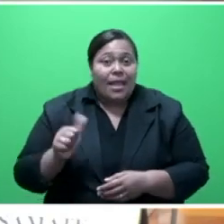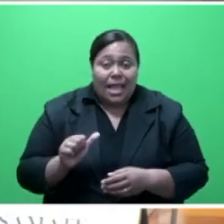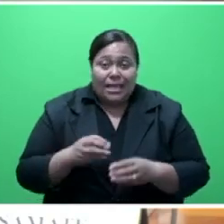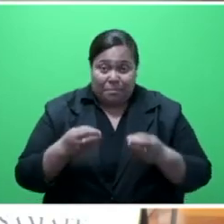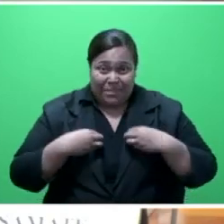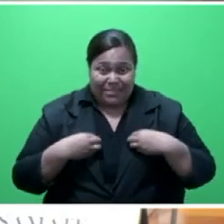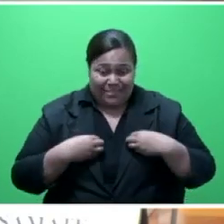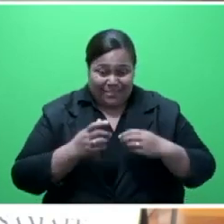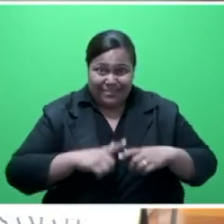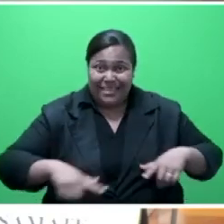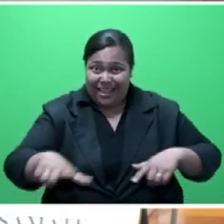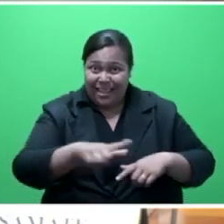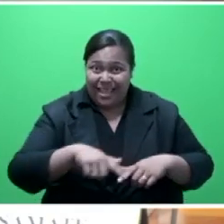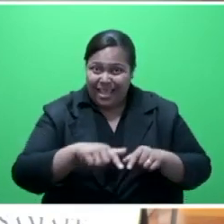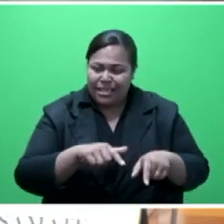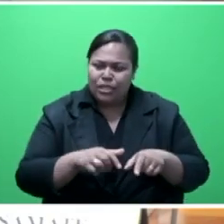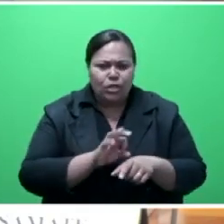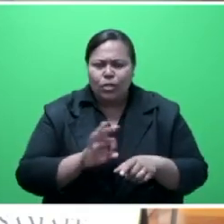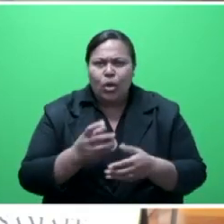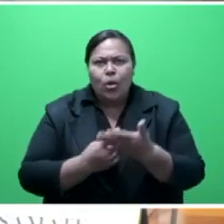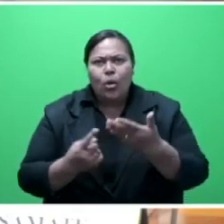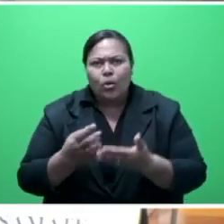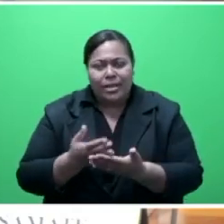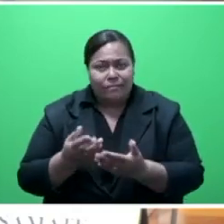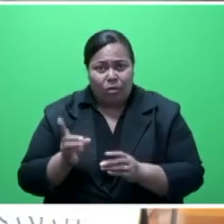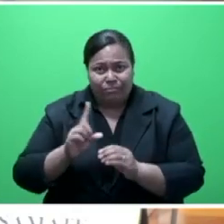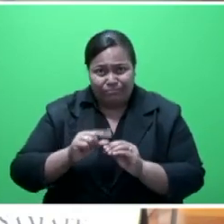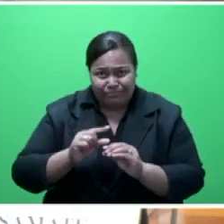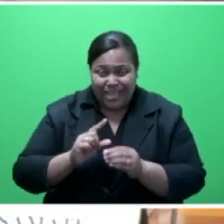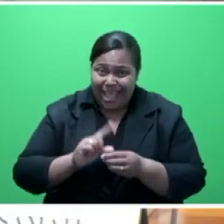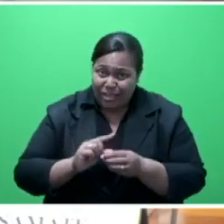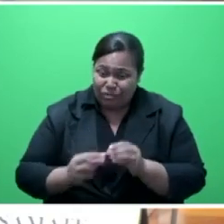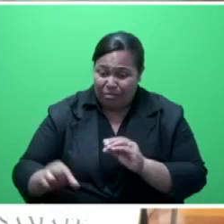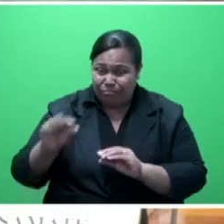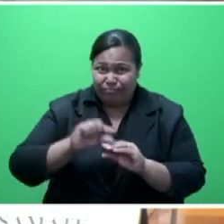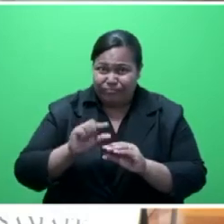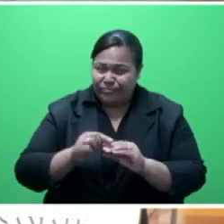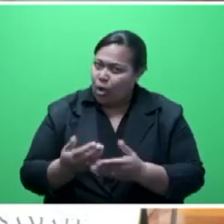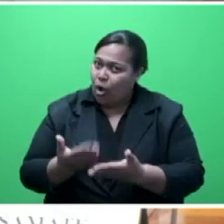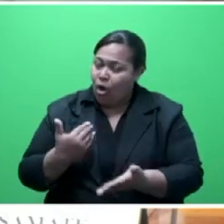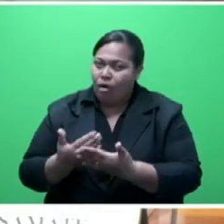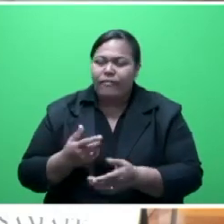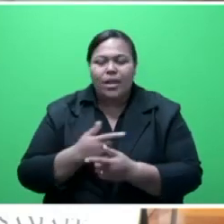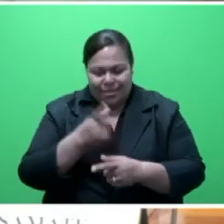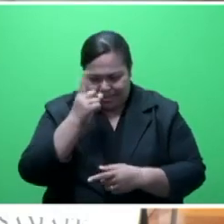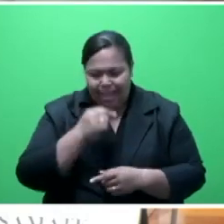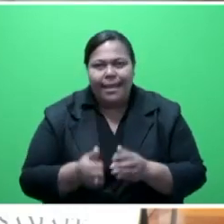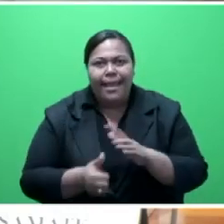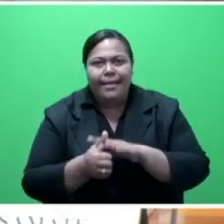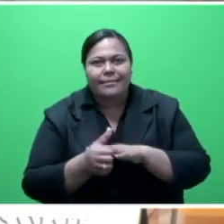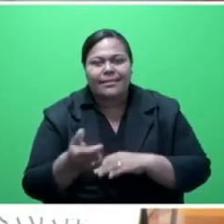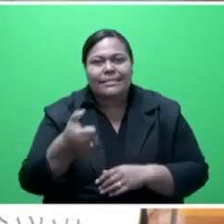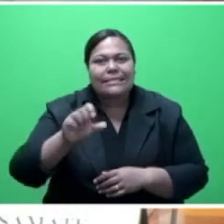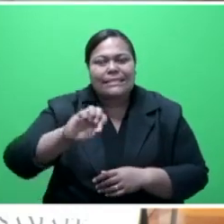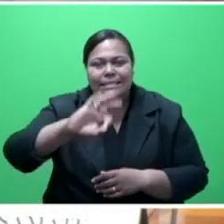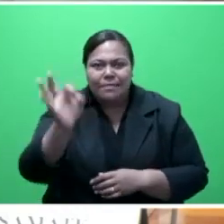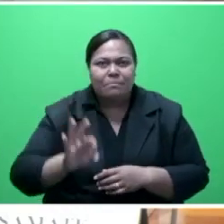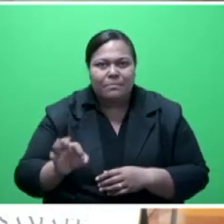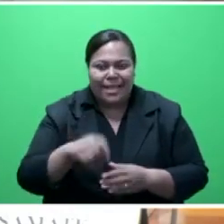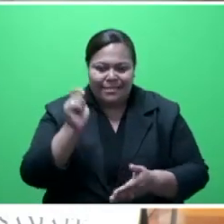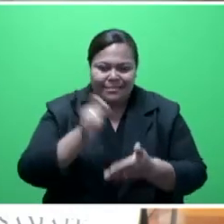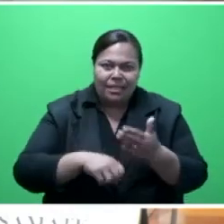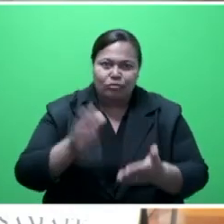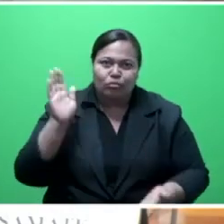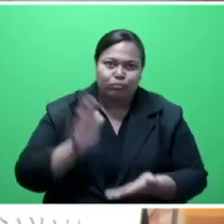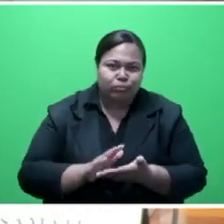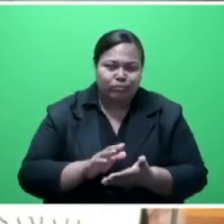lots will not only have duties waived on construction inputs, they can access up to 60% in tax deductions. And any